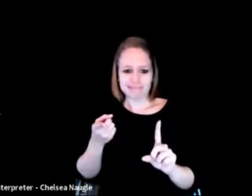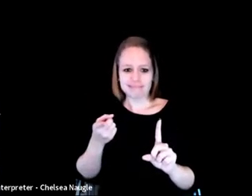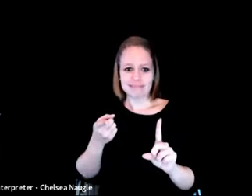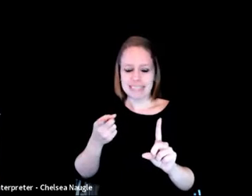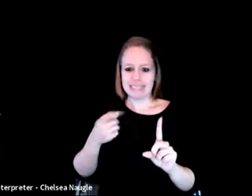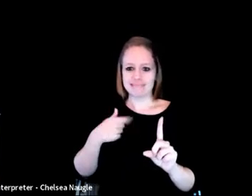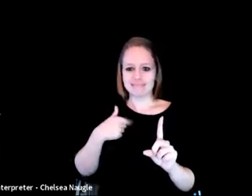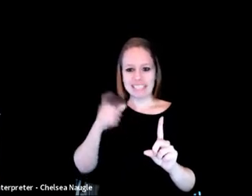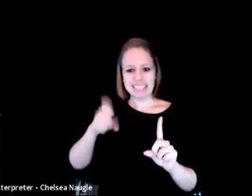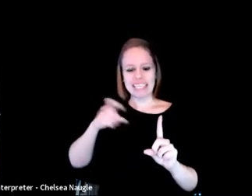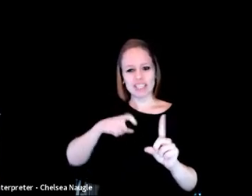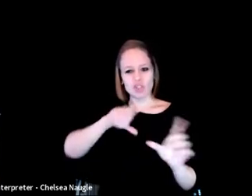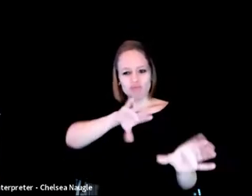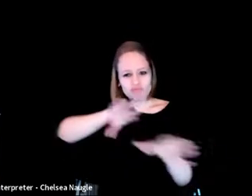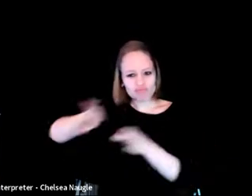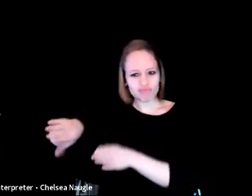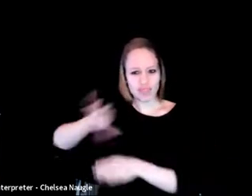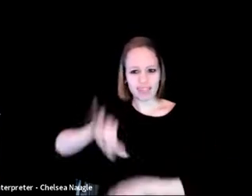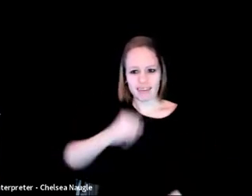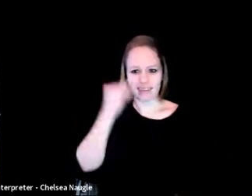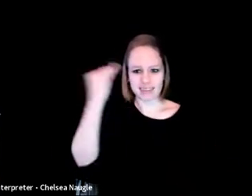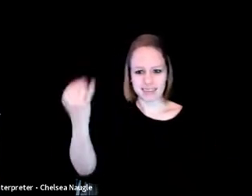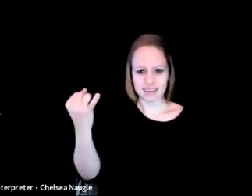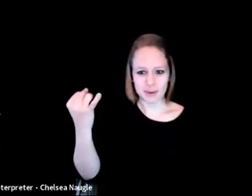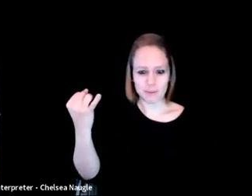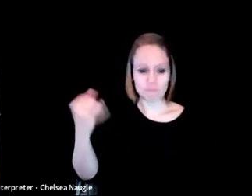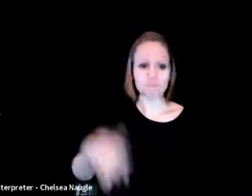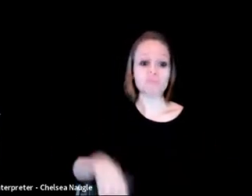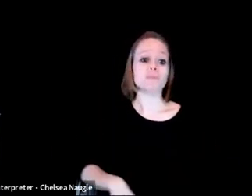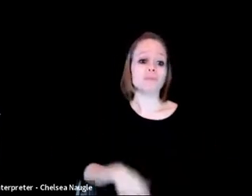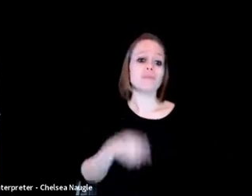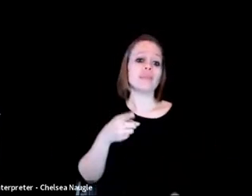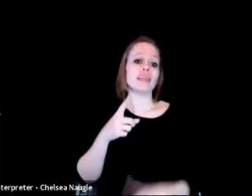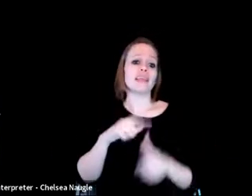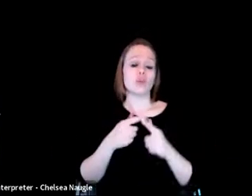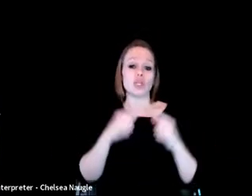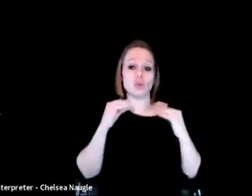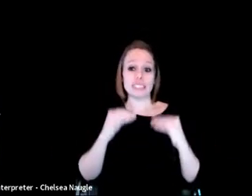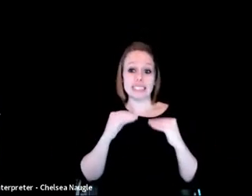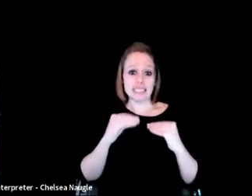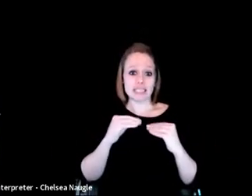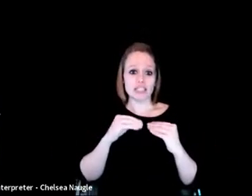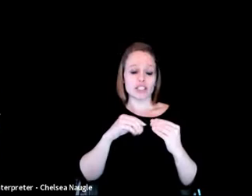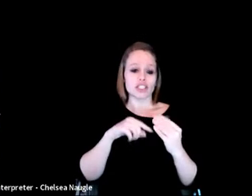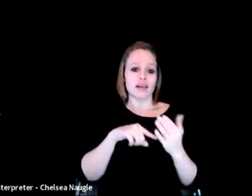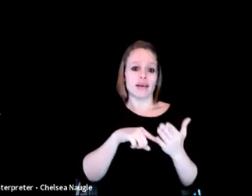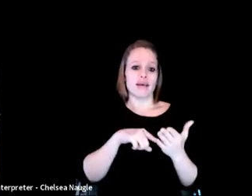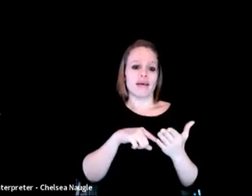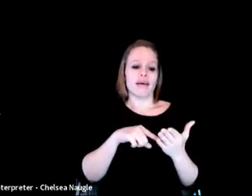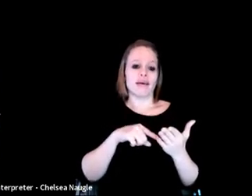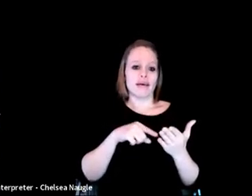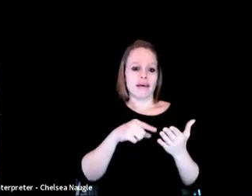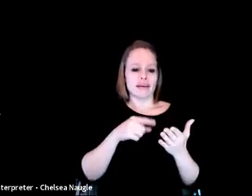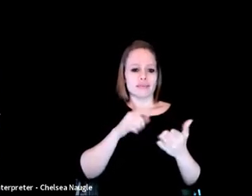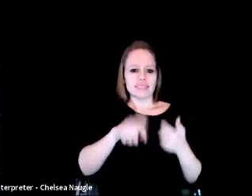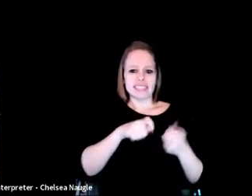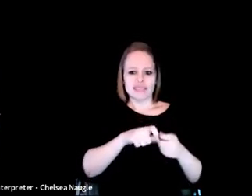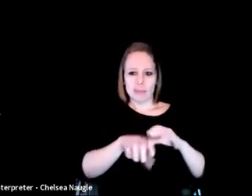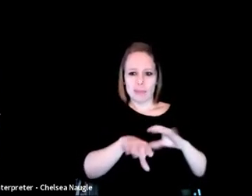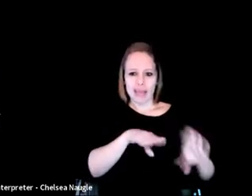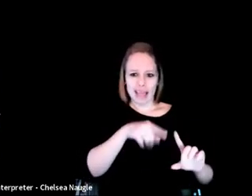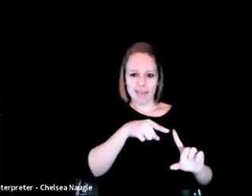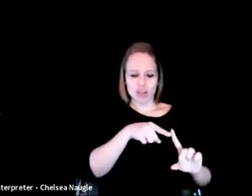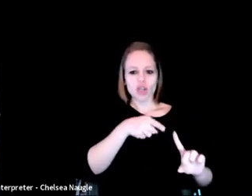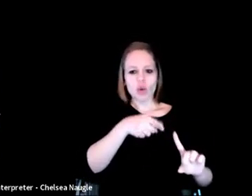When you teach a replacement behavior, a different behavior, it always has to have the same function as the behavior that